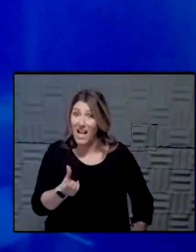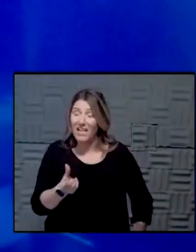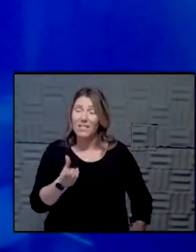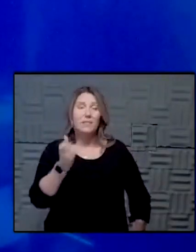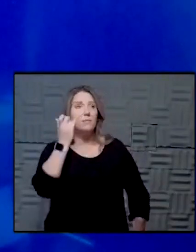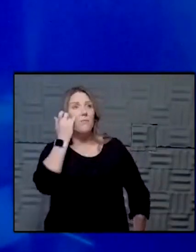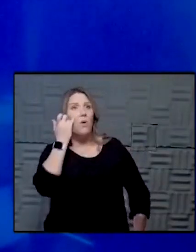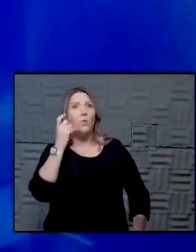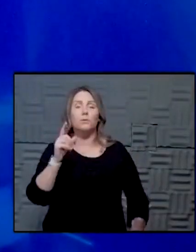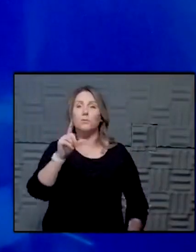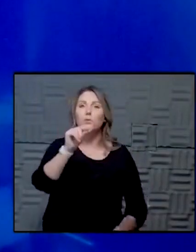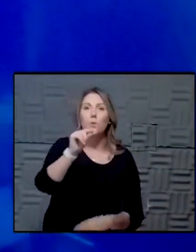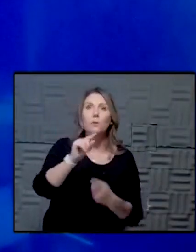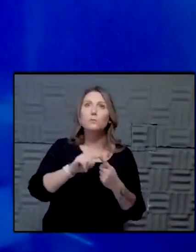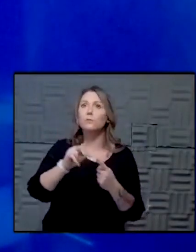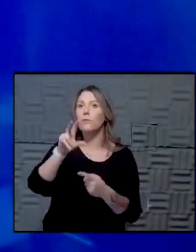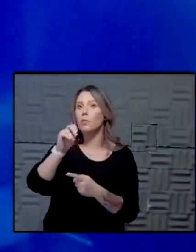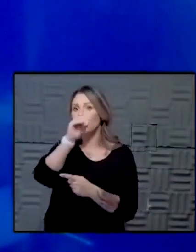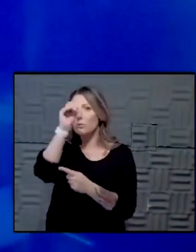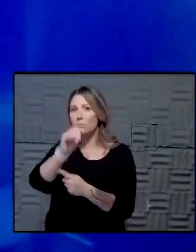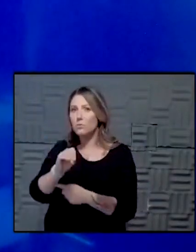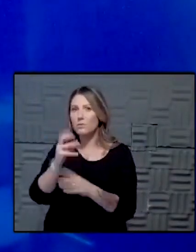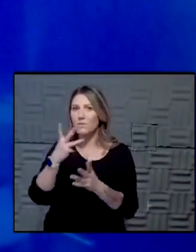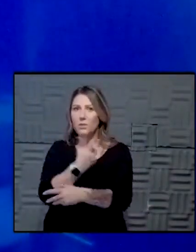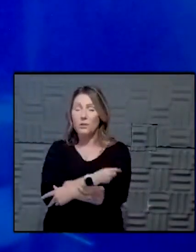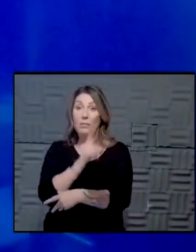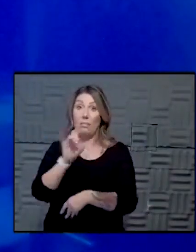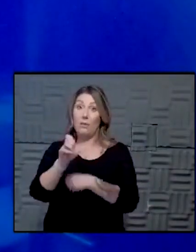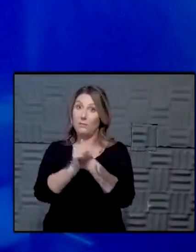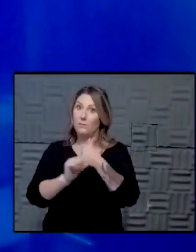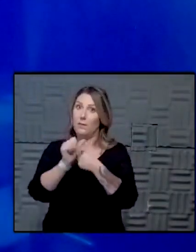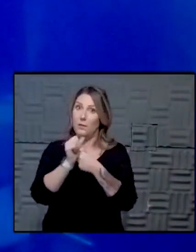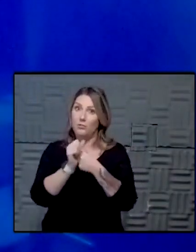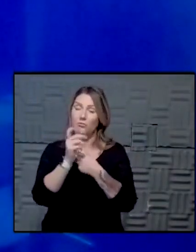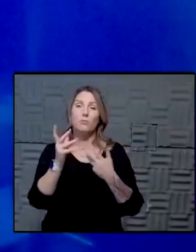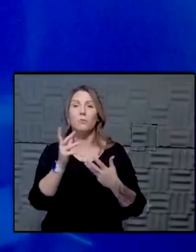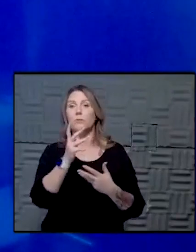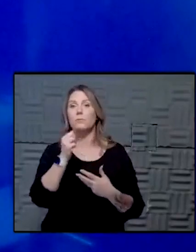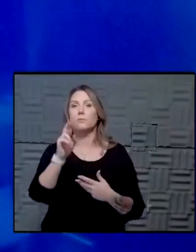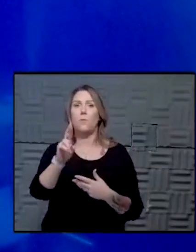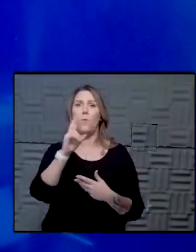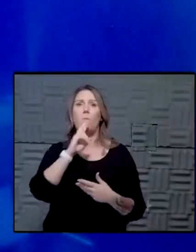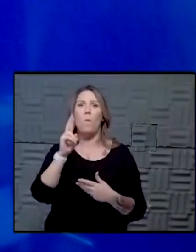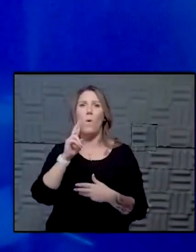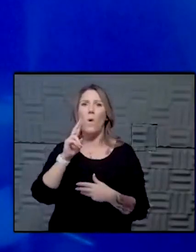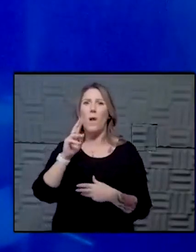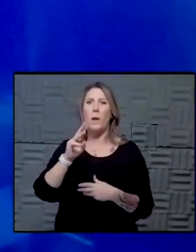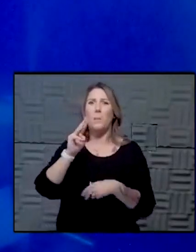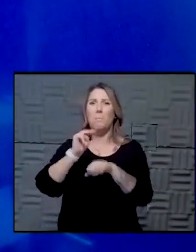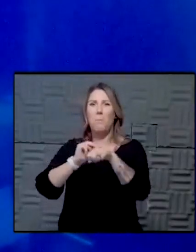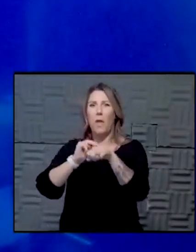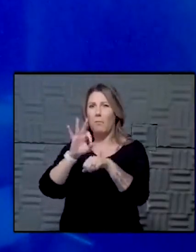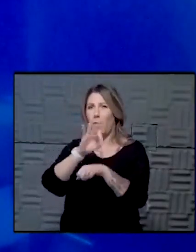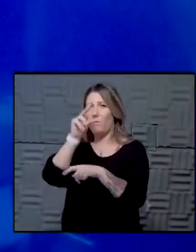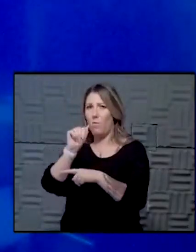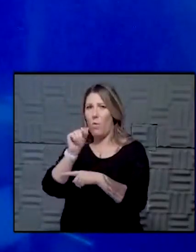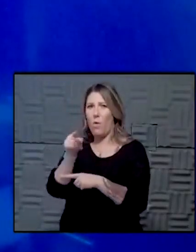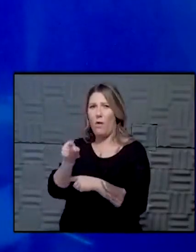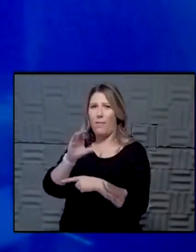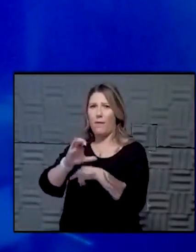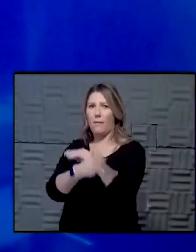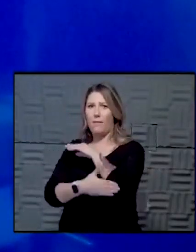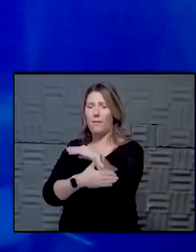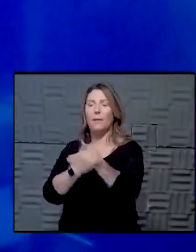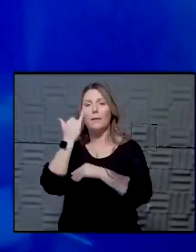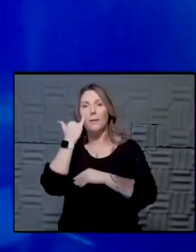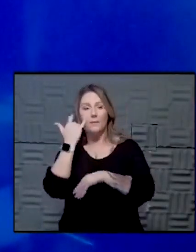say you get 20 or 30%, then I think that's more dangerous. Or if you're like the Sutner Academy down in Miami, Florida, or near Miami, Florida, where you say if you've